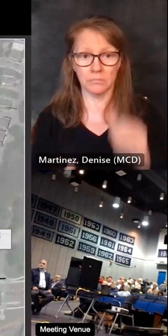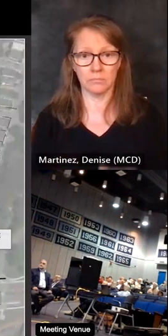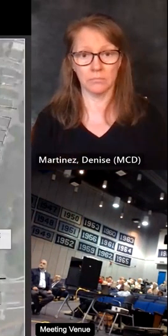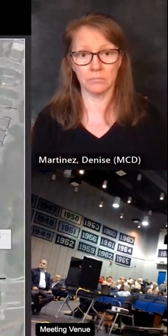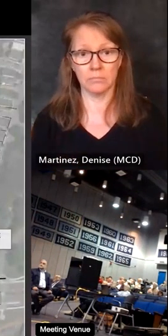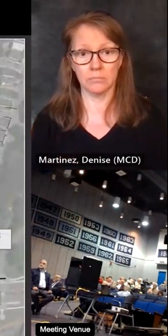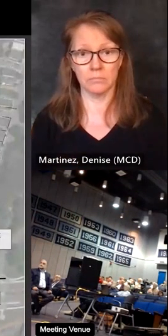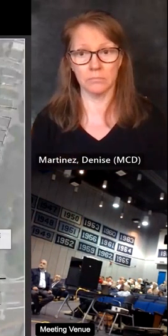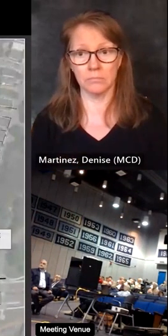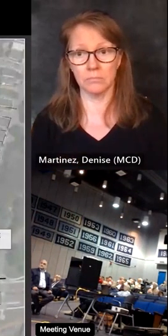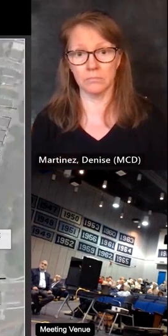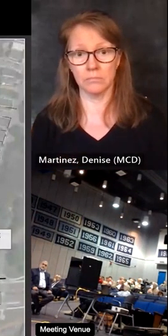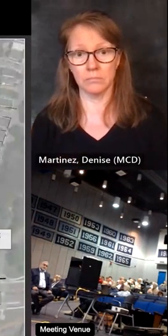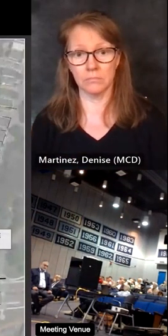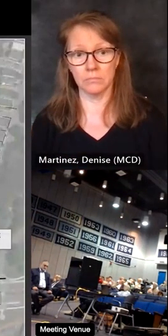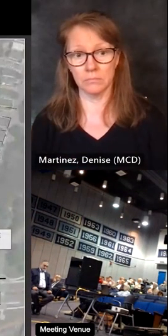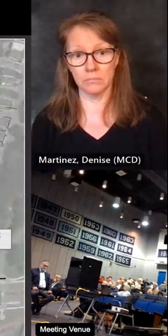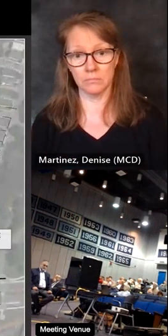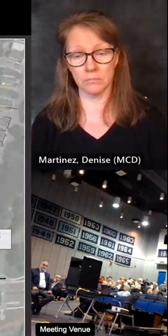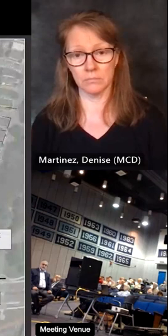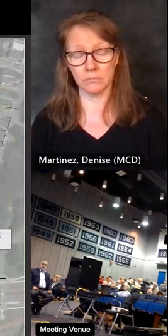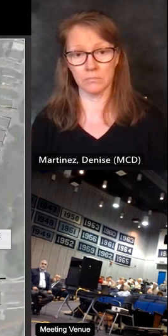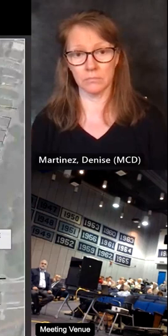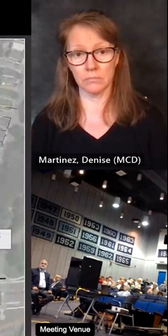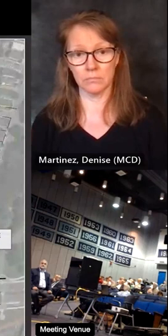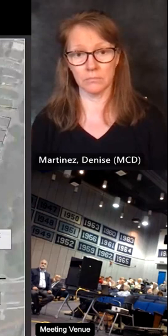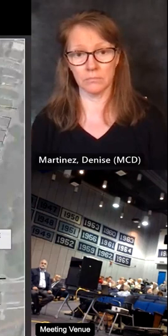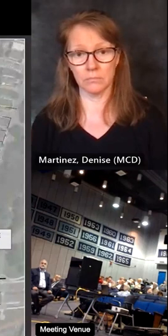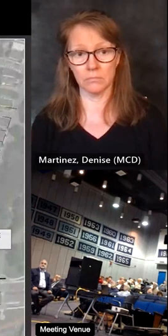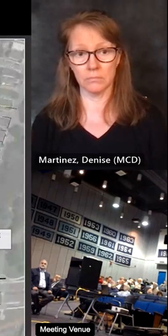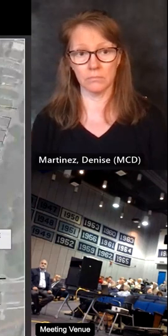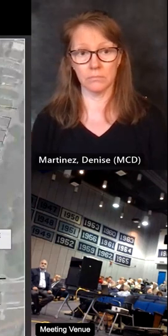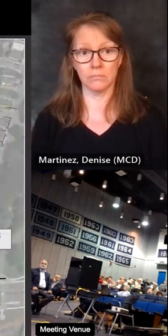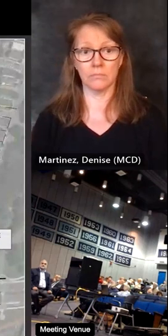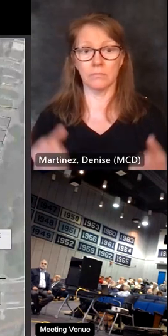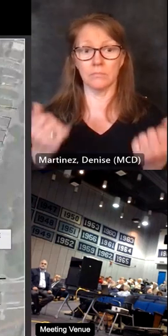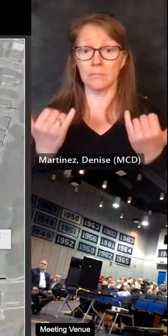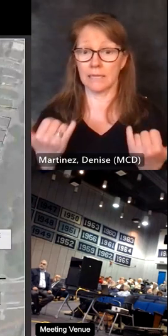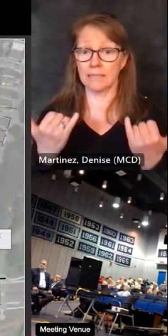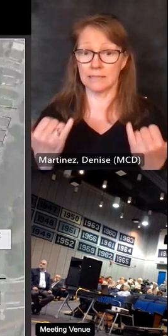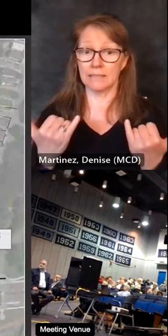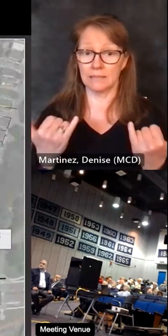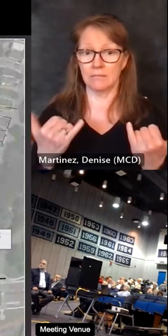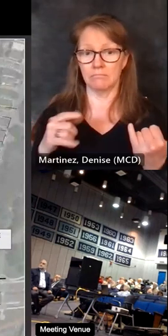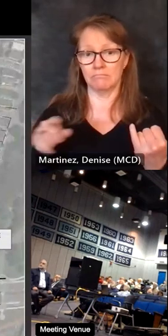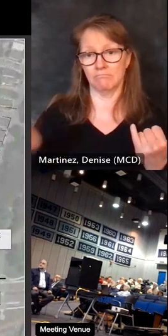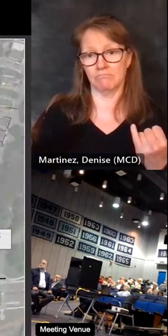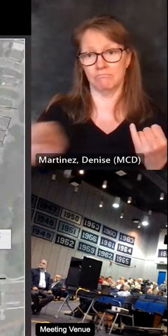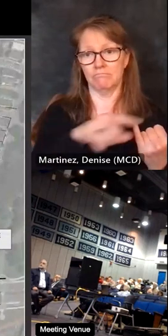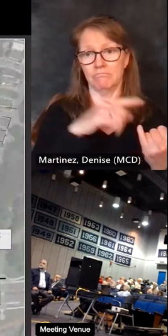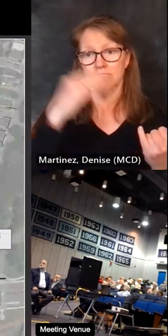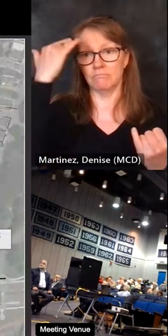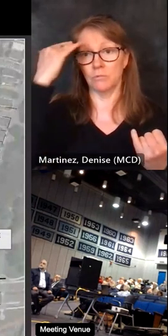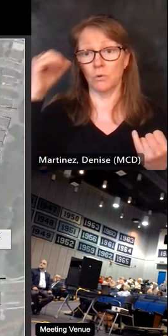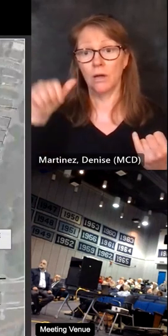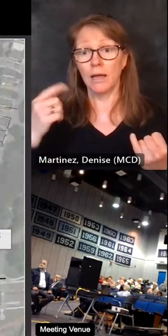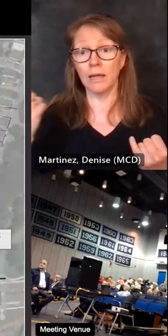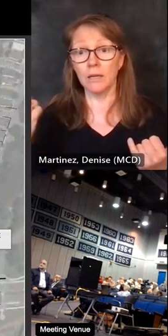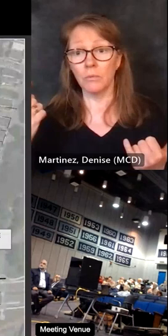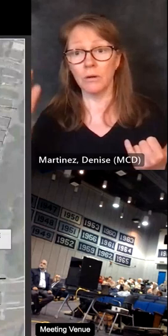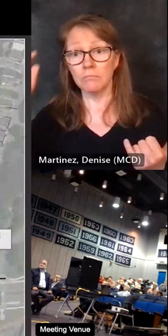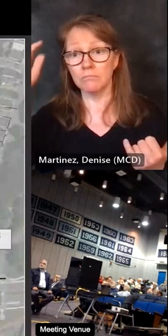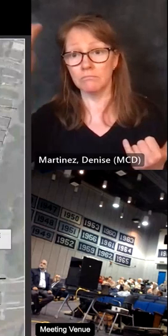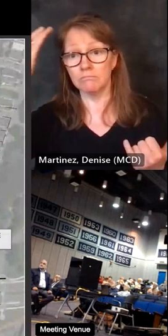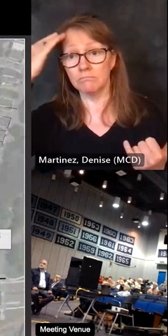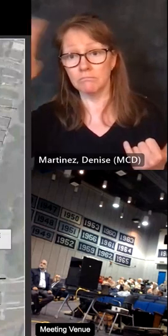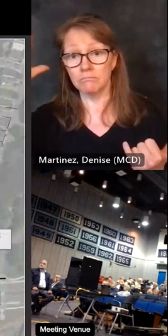So now kind of diving into the site. I know many of you are very familiar with this site, but just for anyone who isn't,